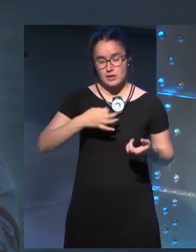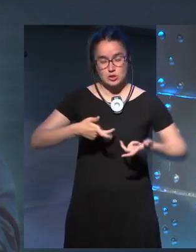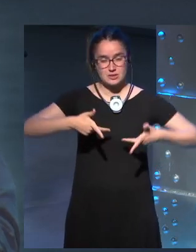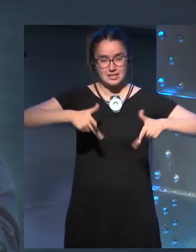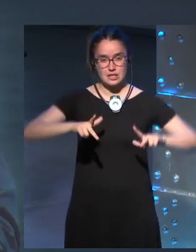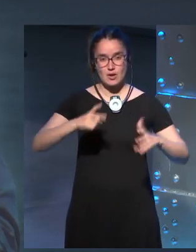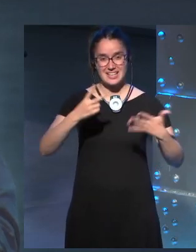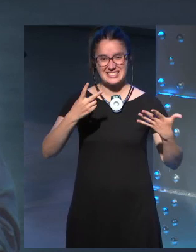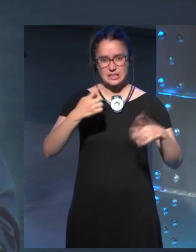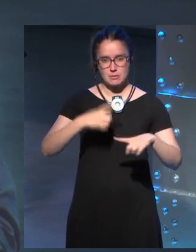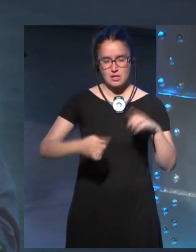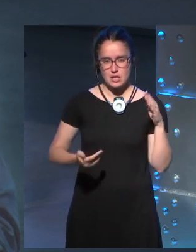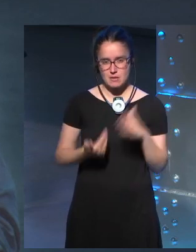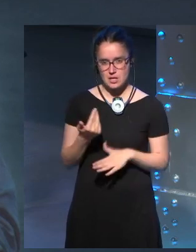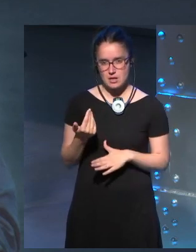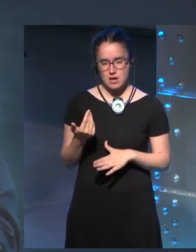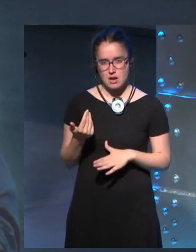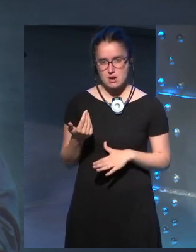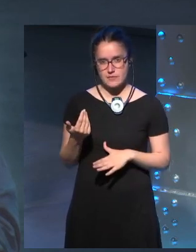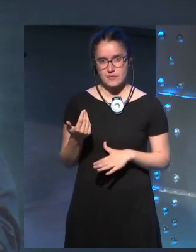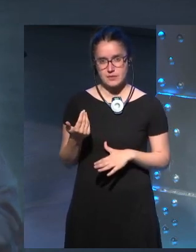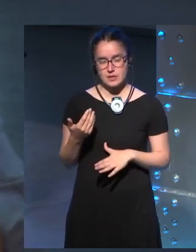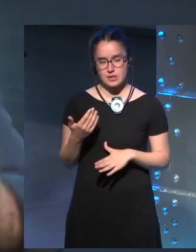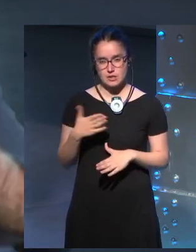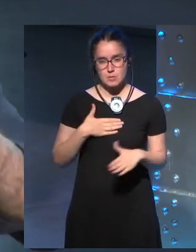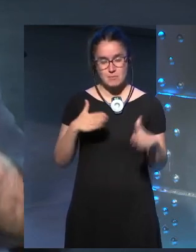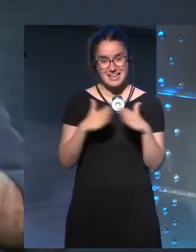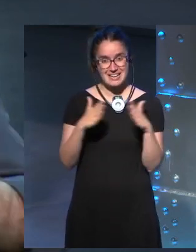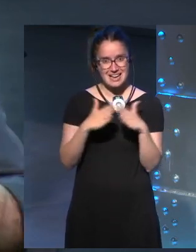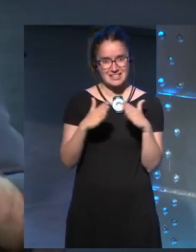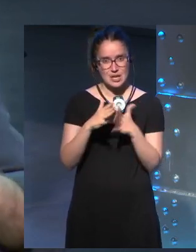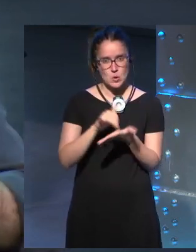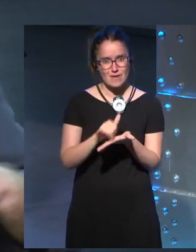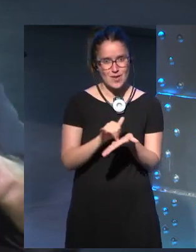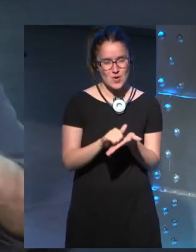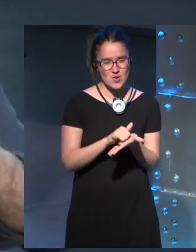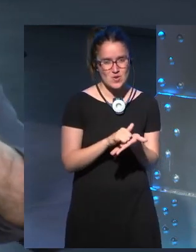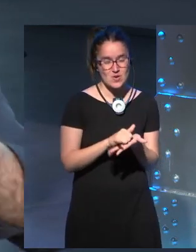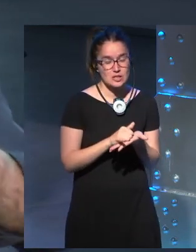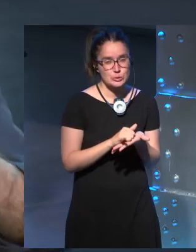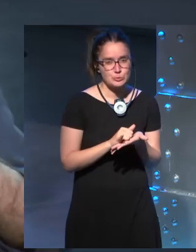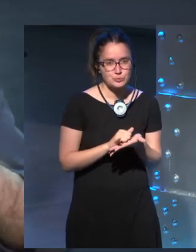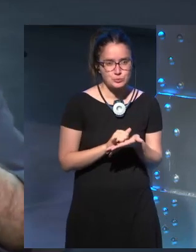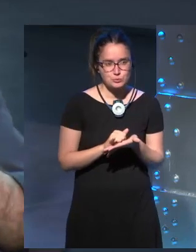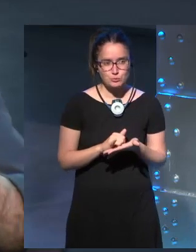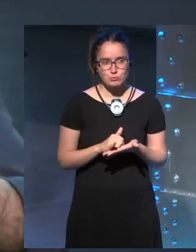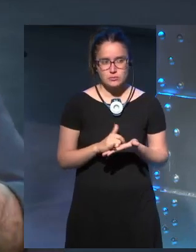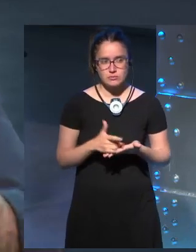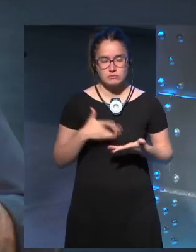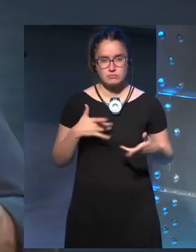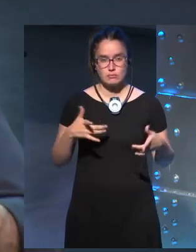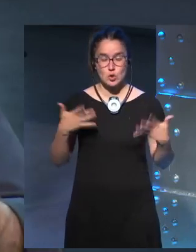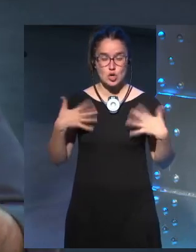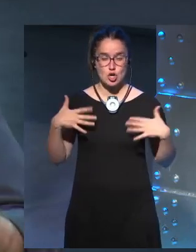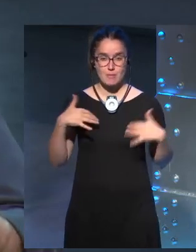in my place in Brooklyn, and I'll put Liverpool training clothes on, right?